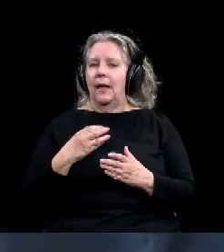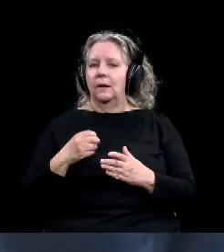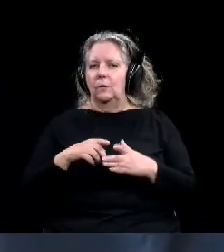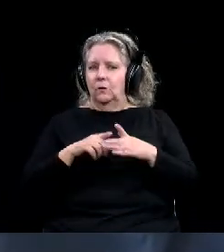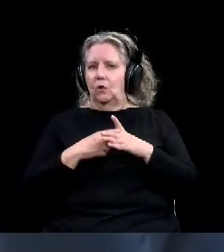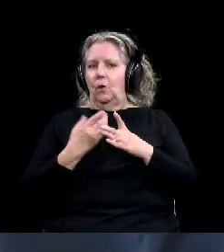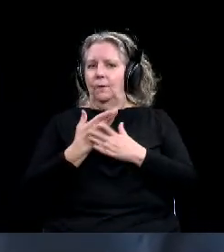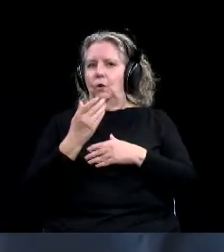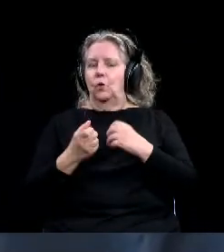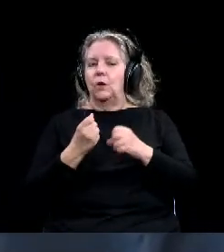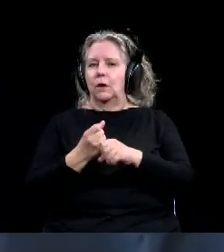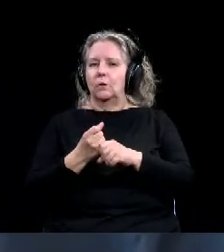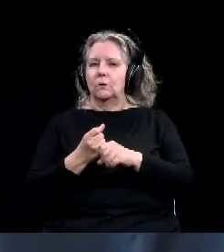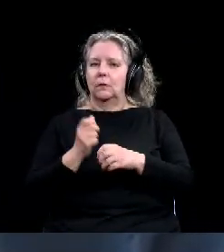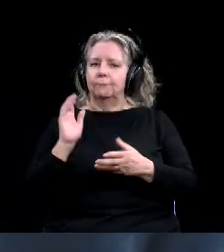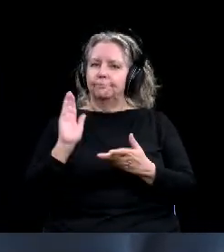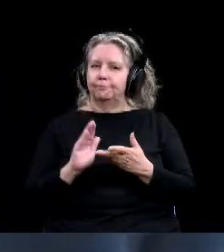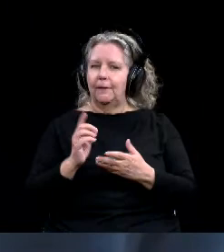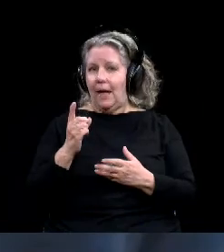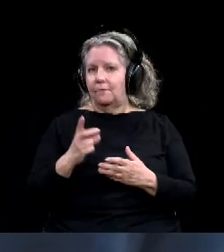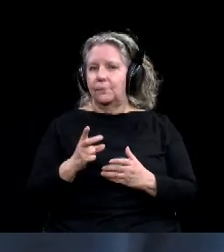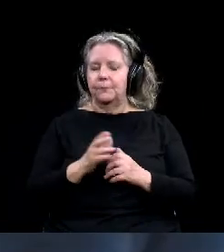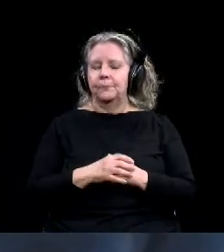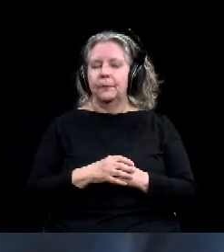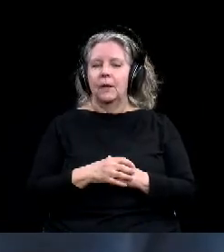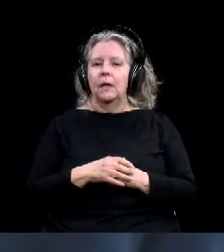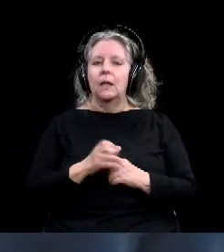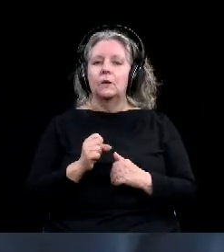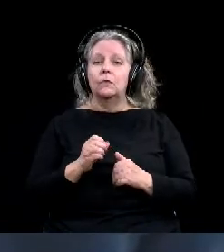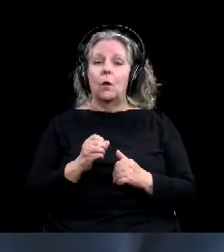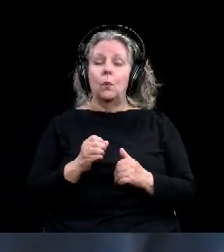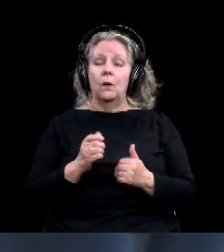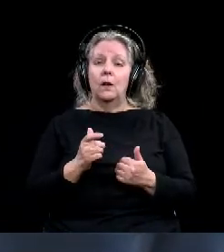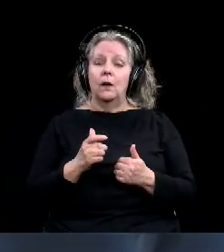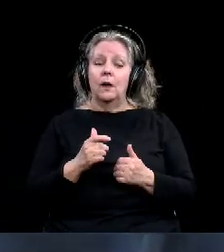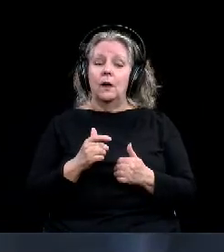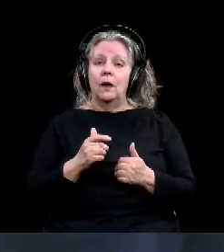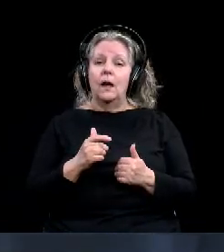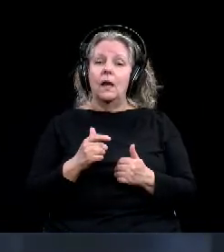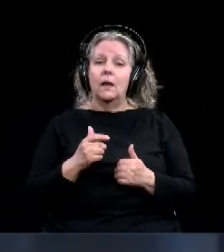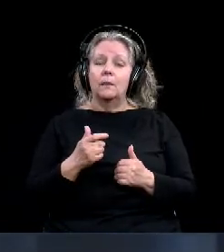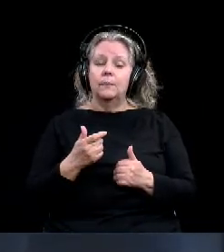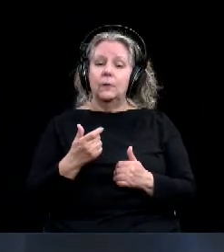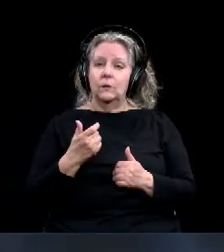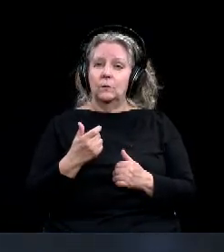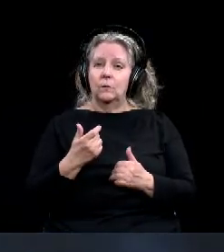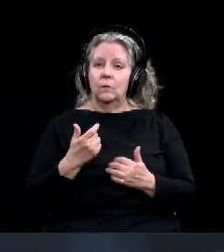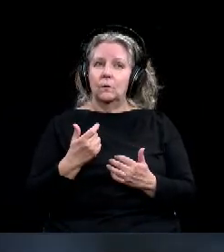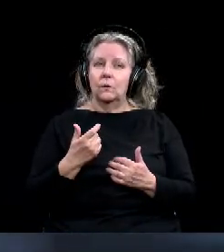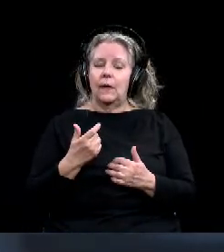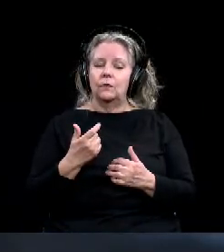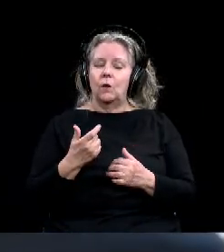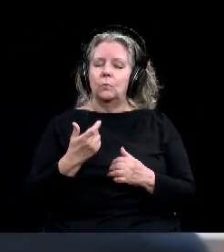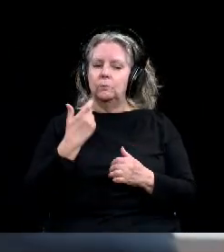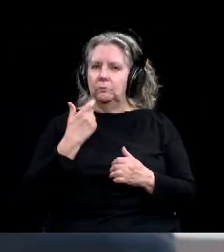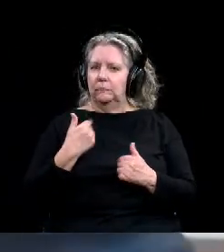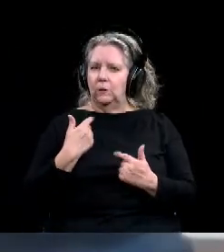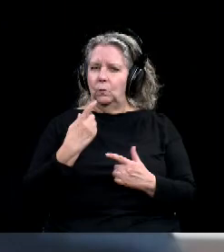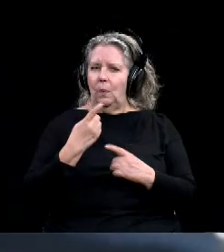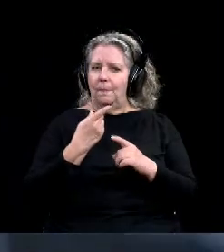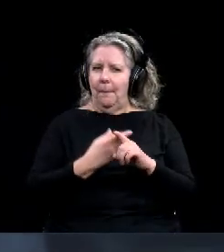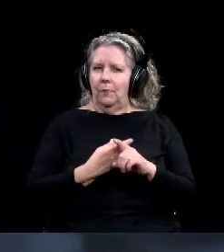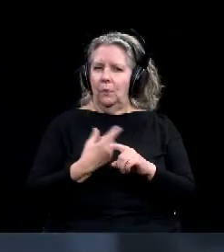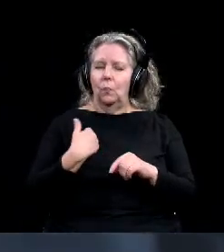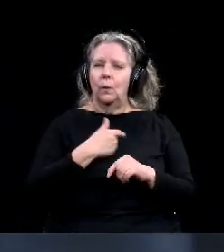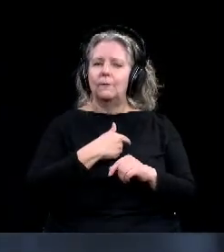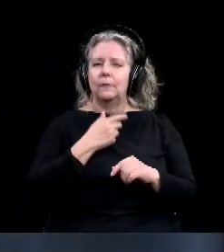seen a significant drop in hospitalized COVID patients, and that has allowed us to return to routine surgeries. We have resumed non-urgent